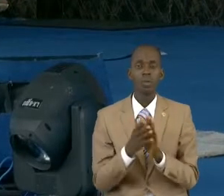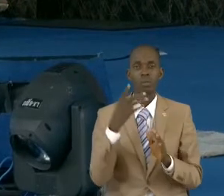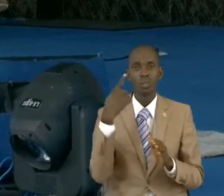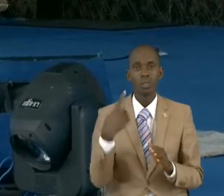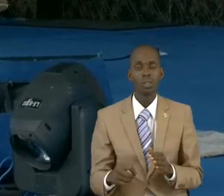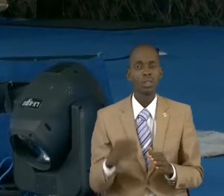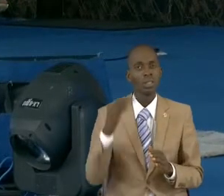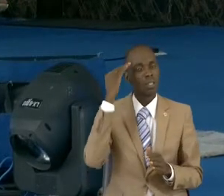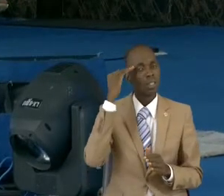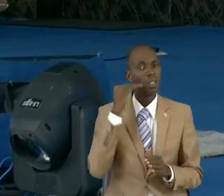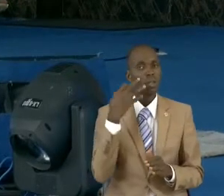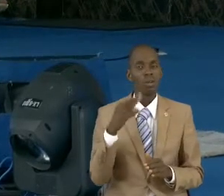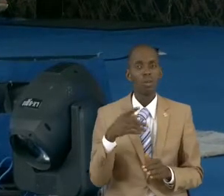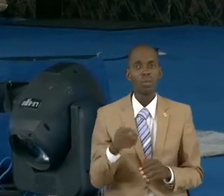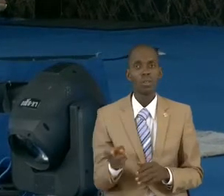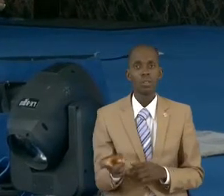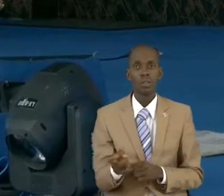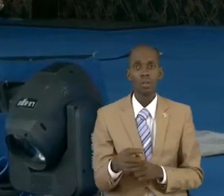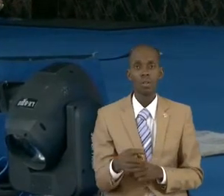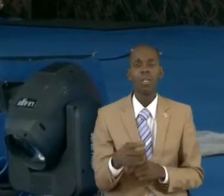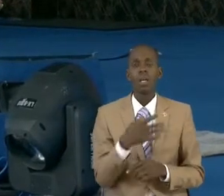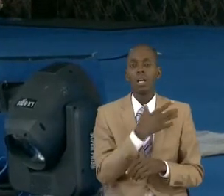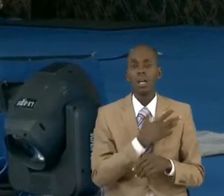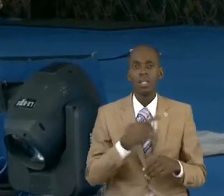12, it says, neither